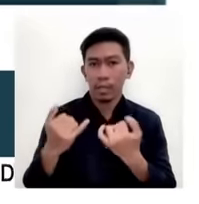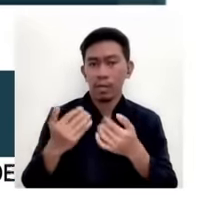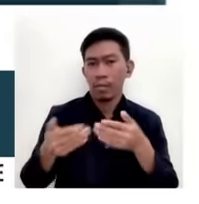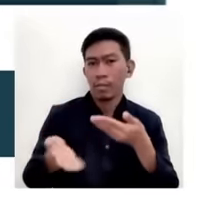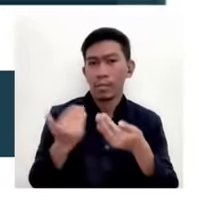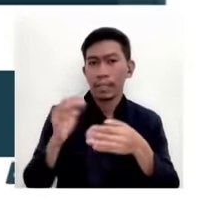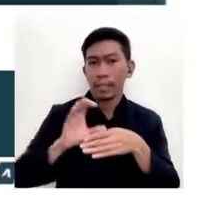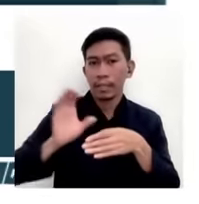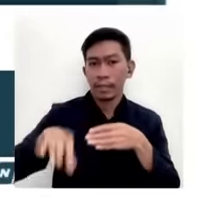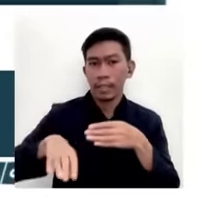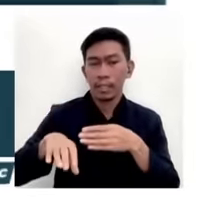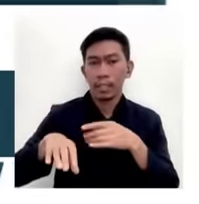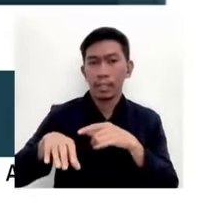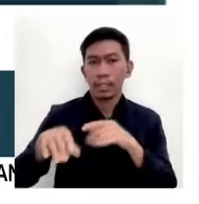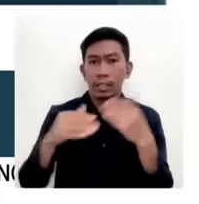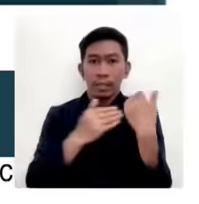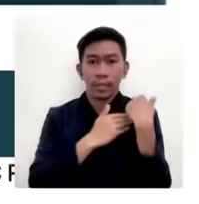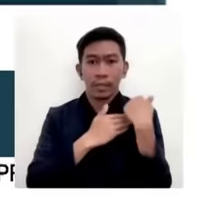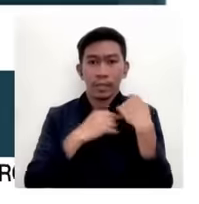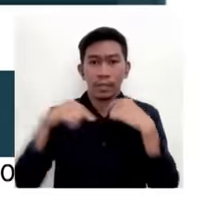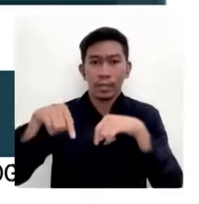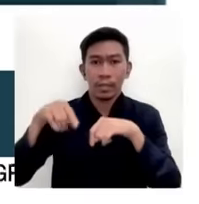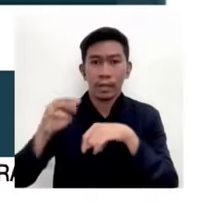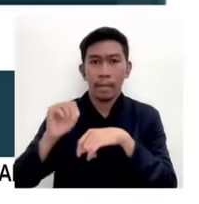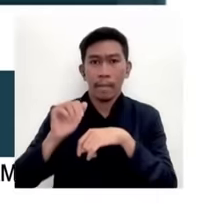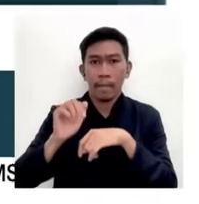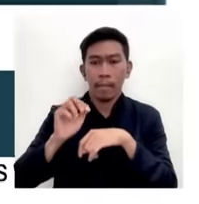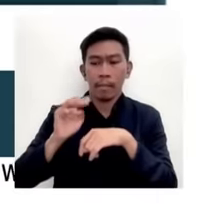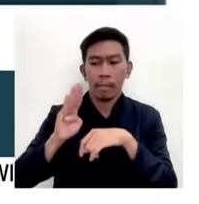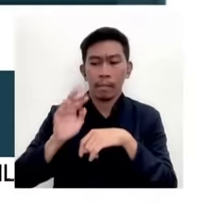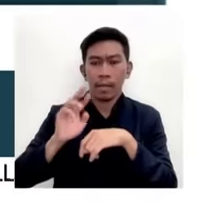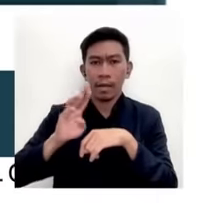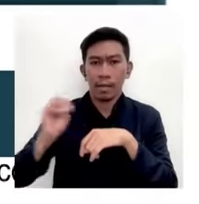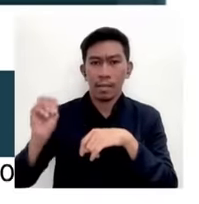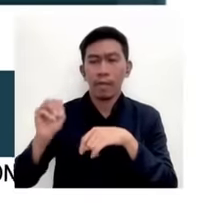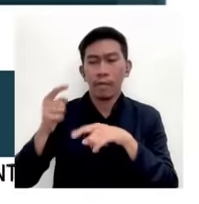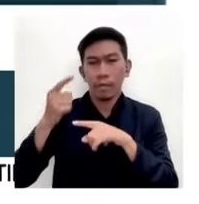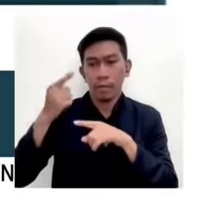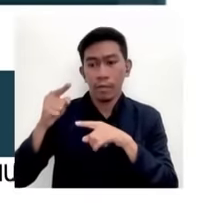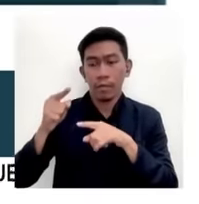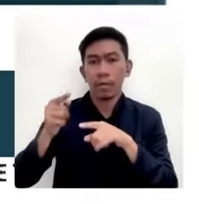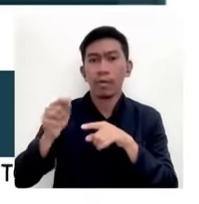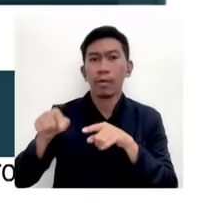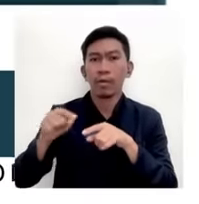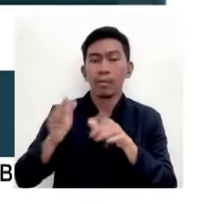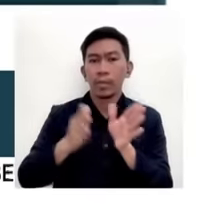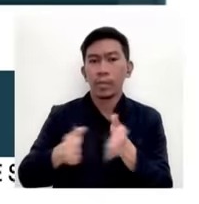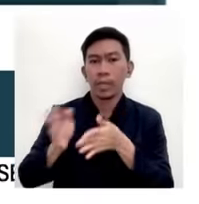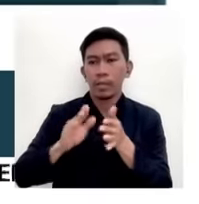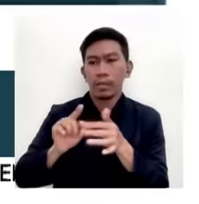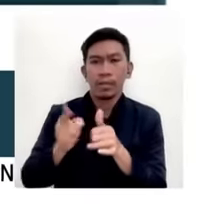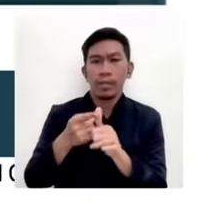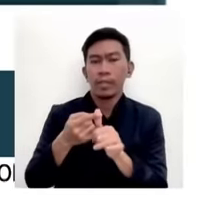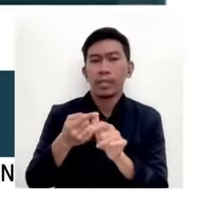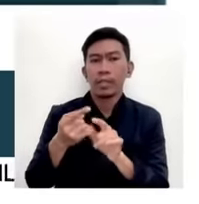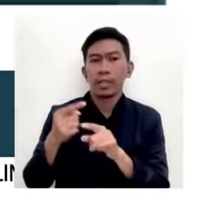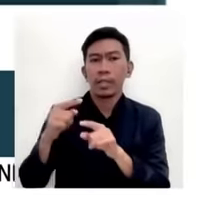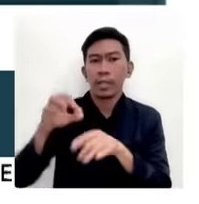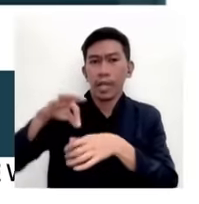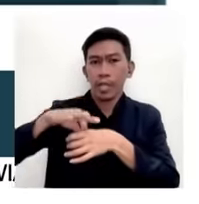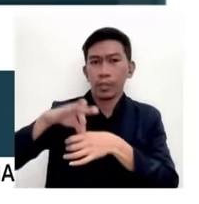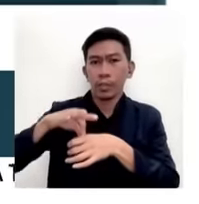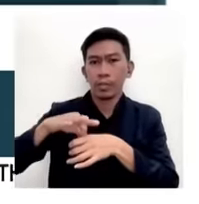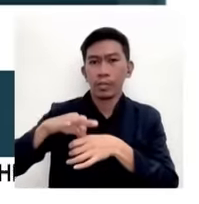here to prepare the region for the first regular parliamentary elections in 2025.